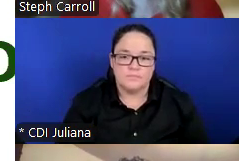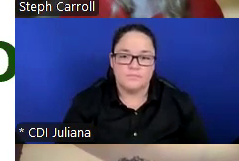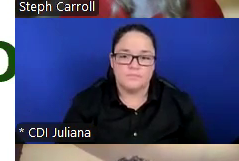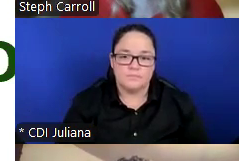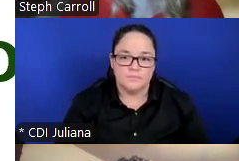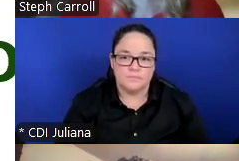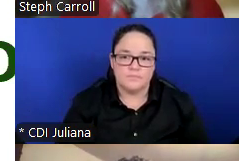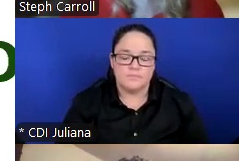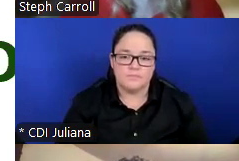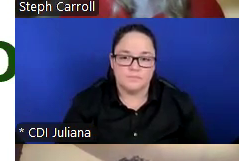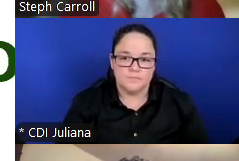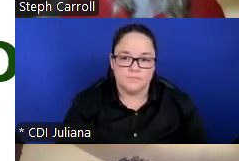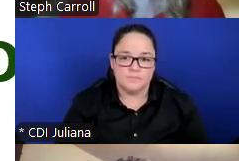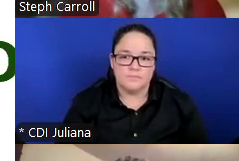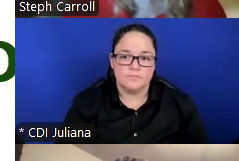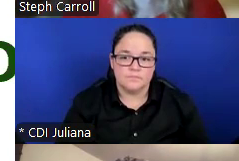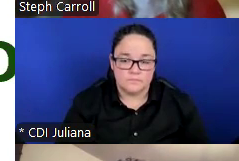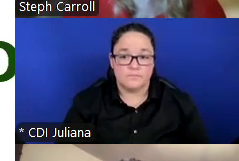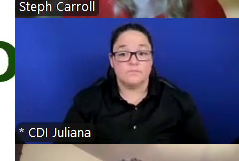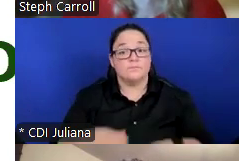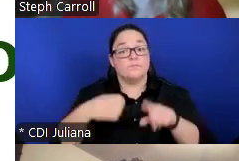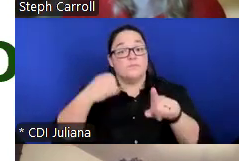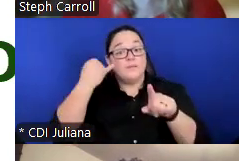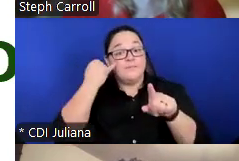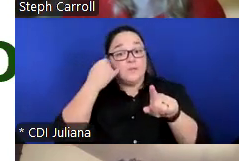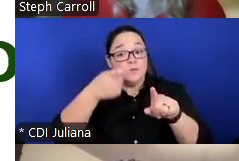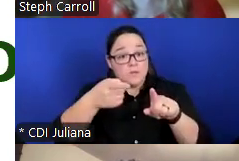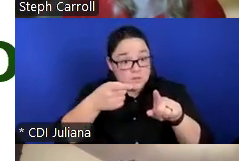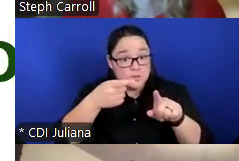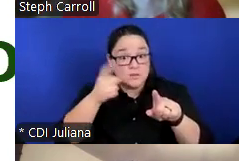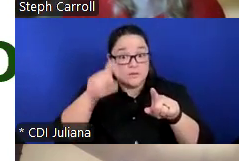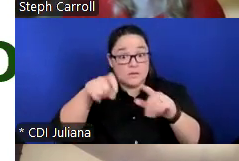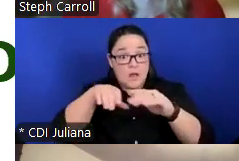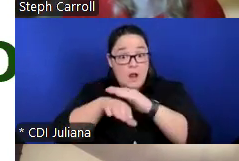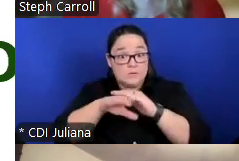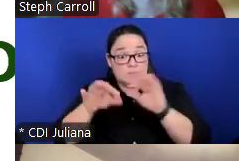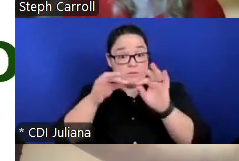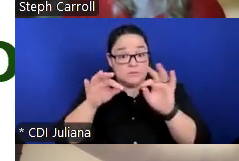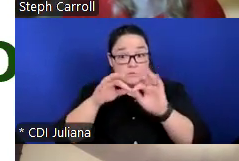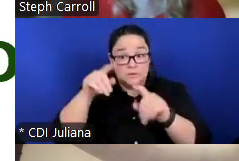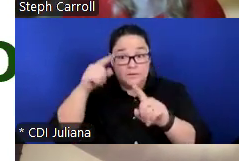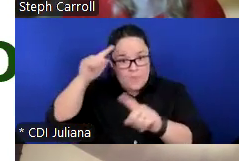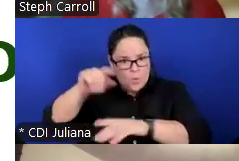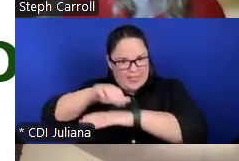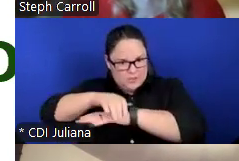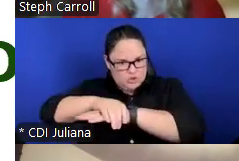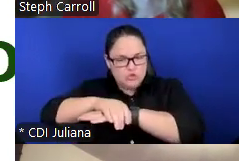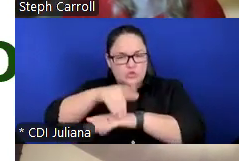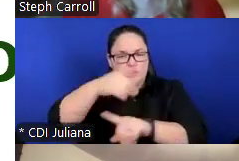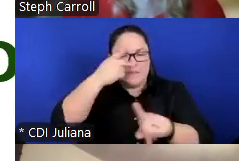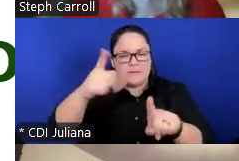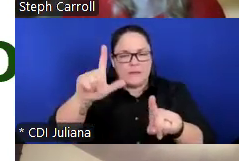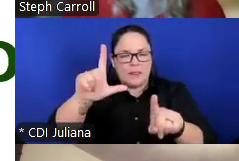To access captions in English, follow the link that you'll find in the chat. And please let us know if you need